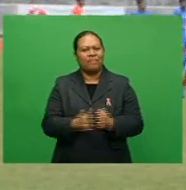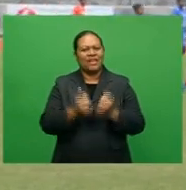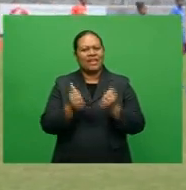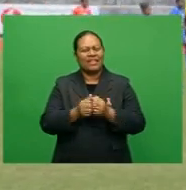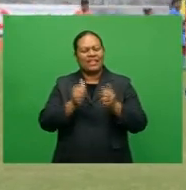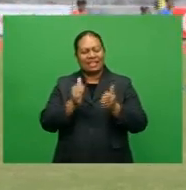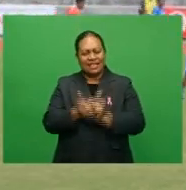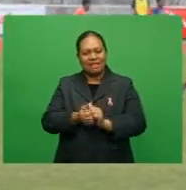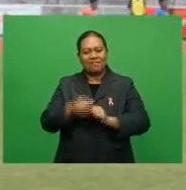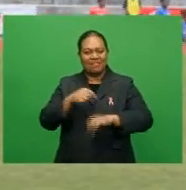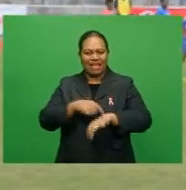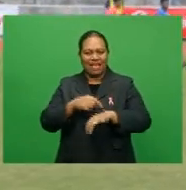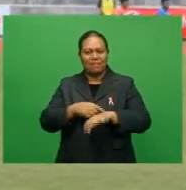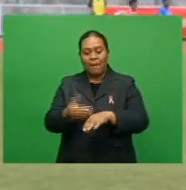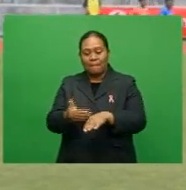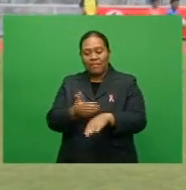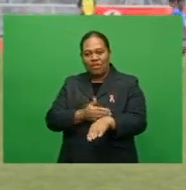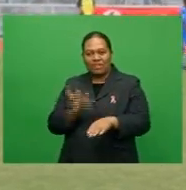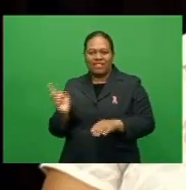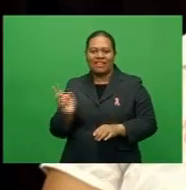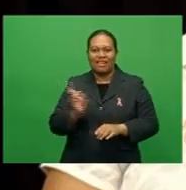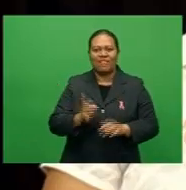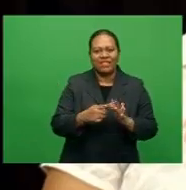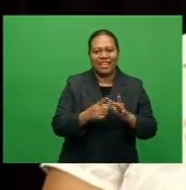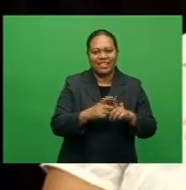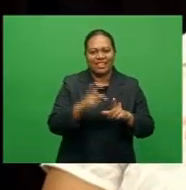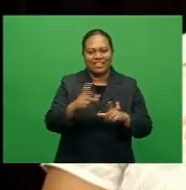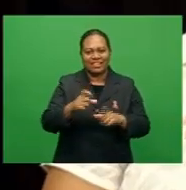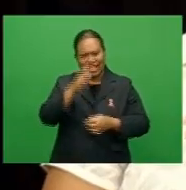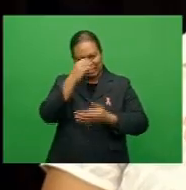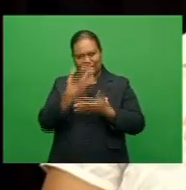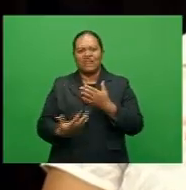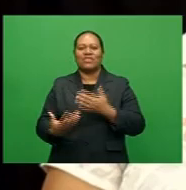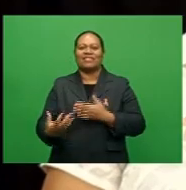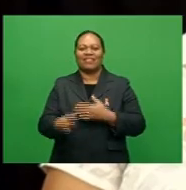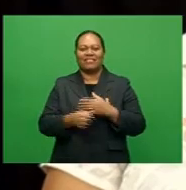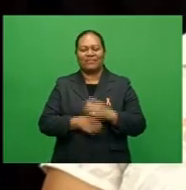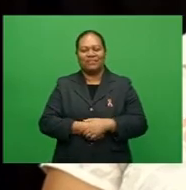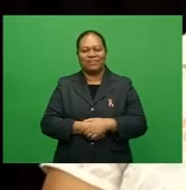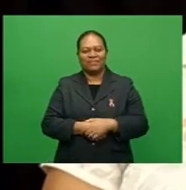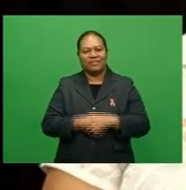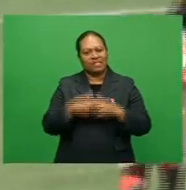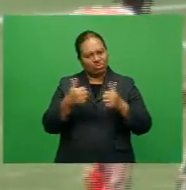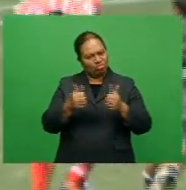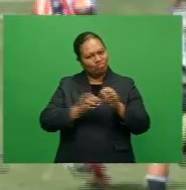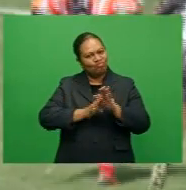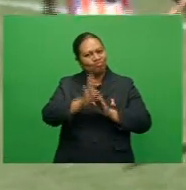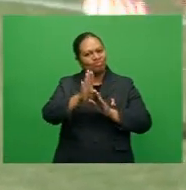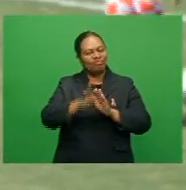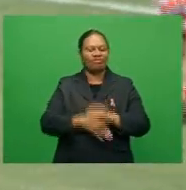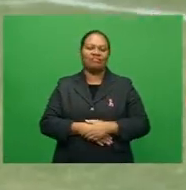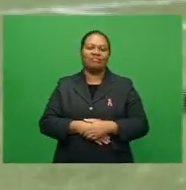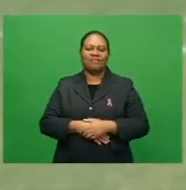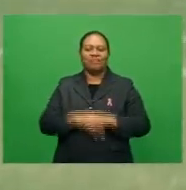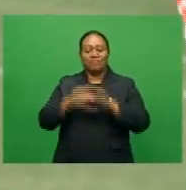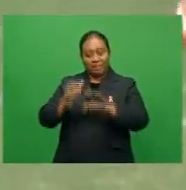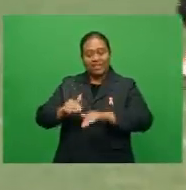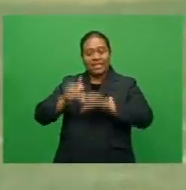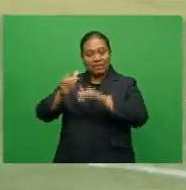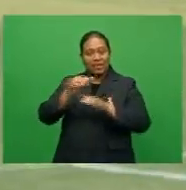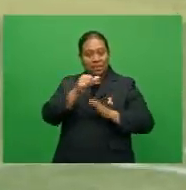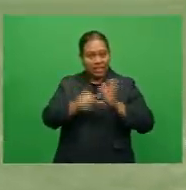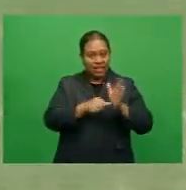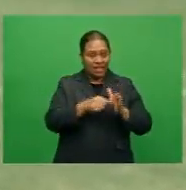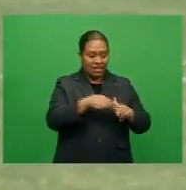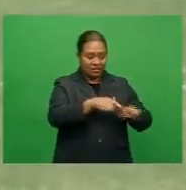game time before coming into the IDC, which is an improvement. The participation of these age group